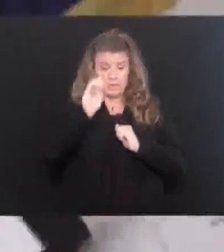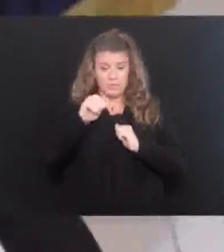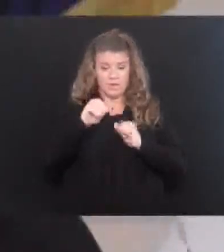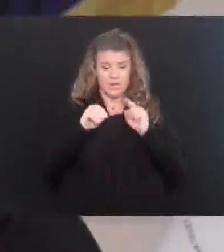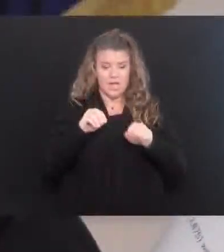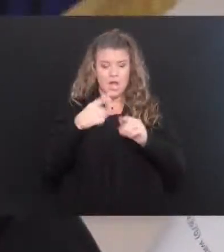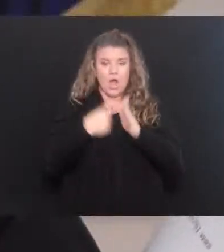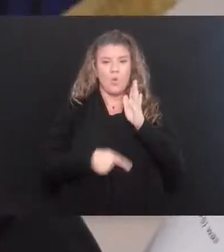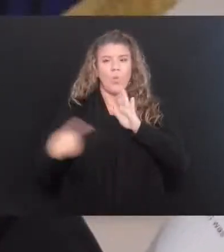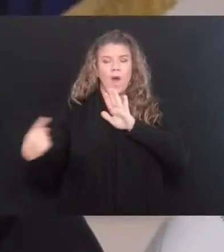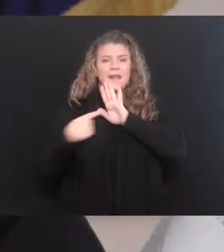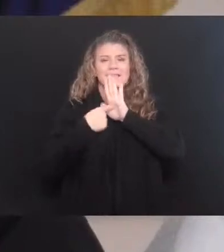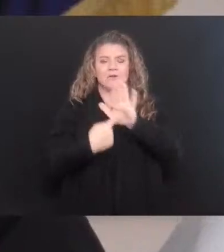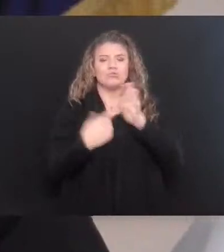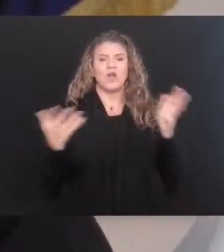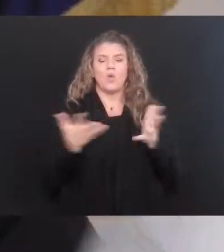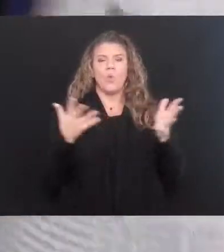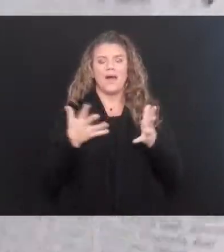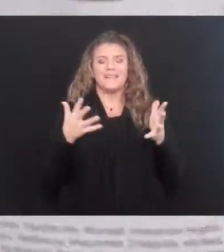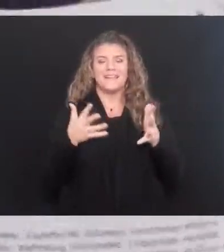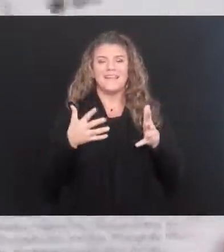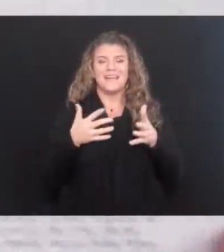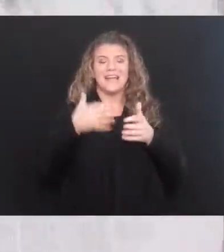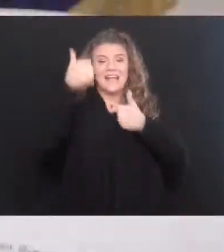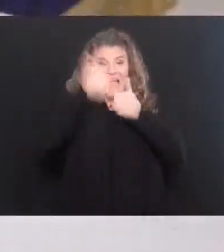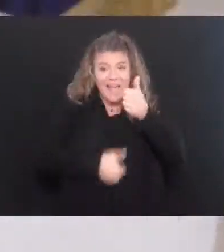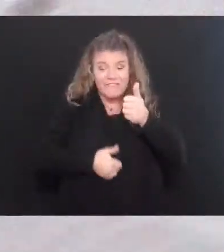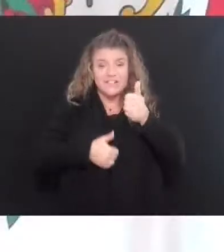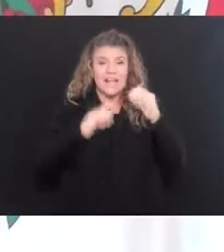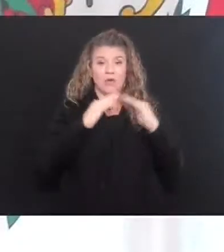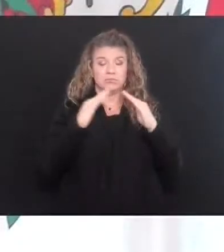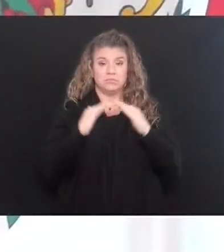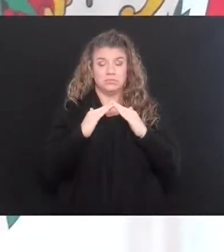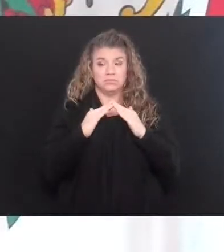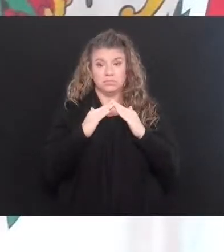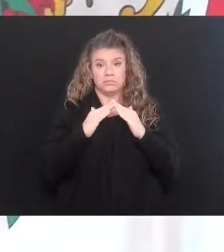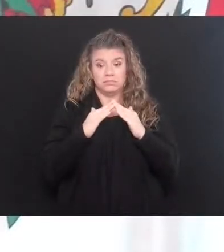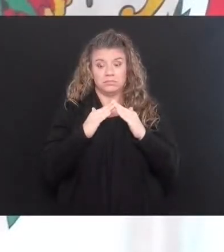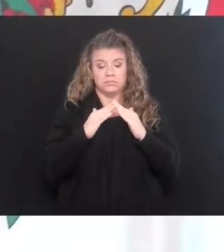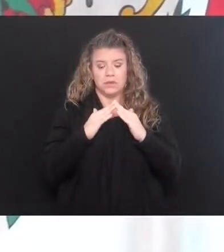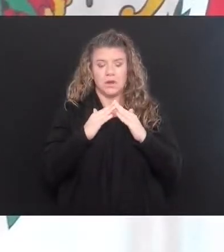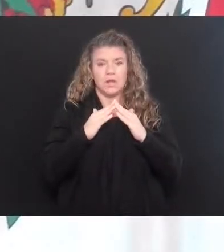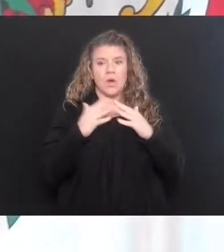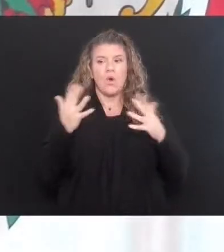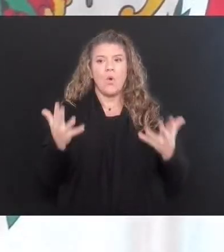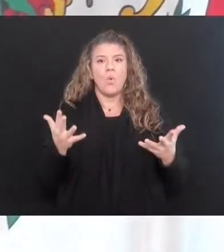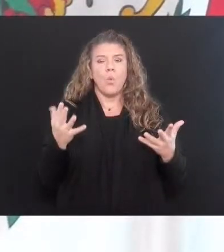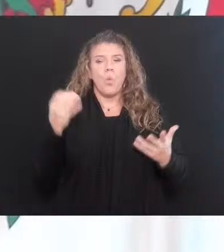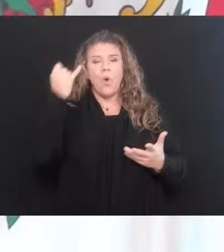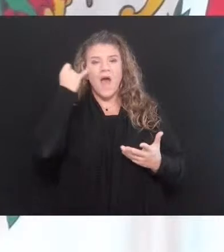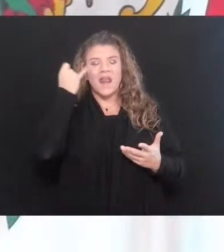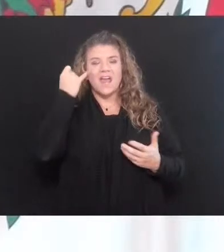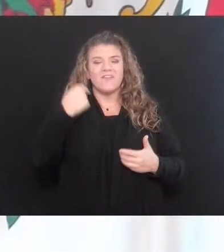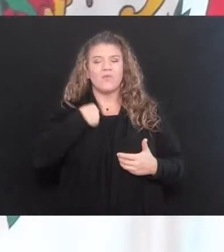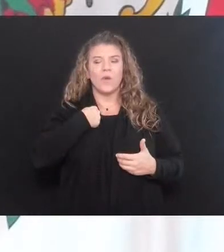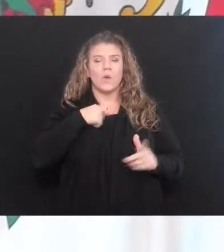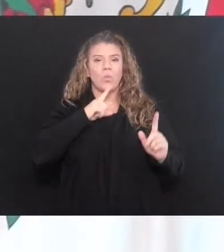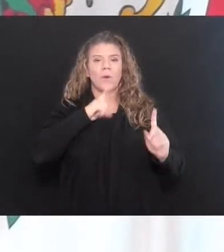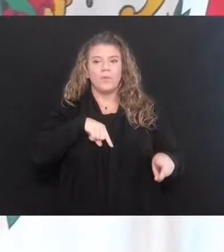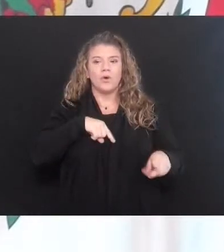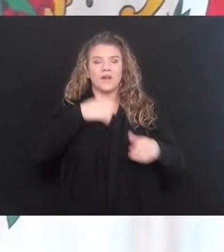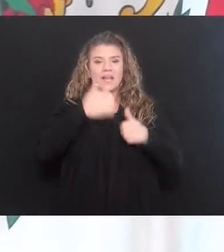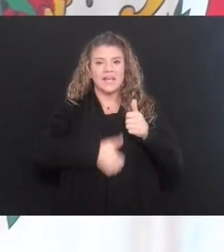he's illustrating is every single one of those towns. What if we had to report that every